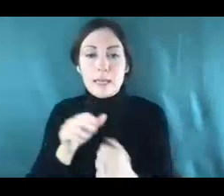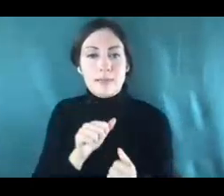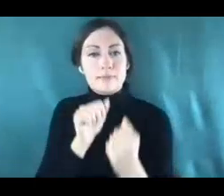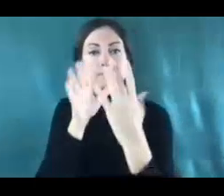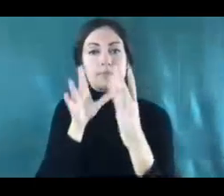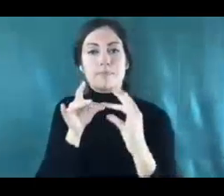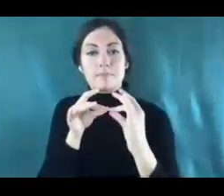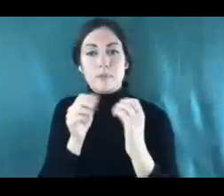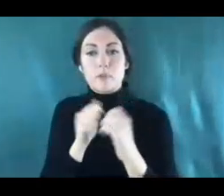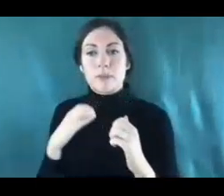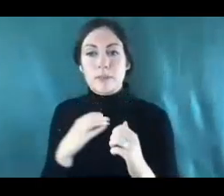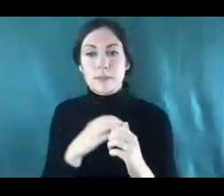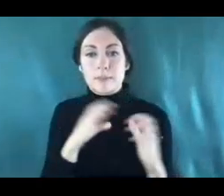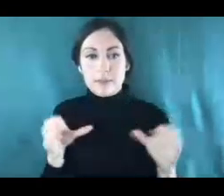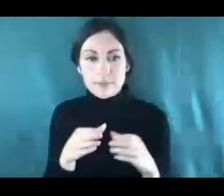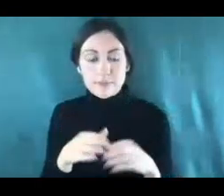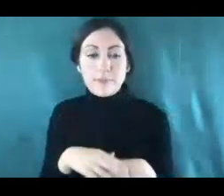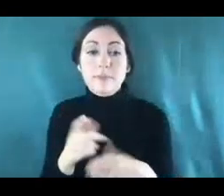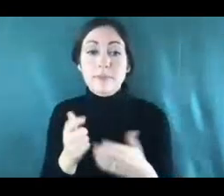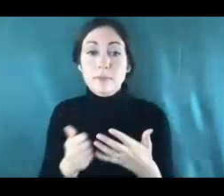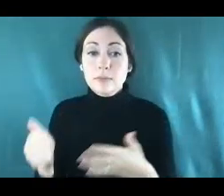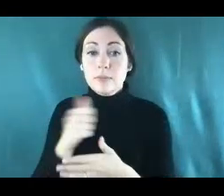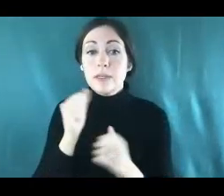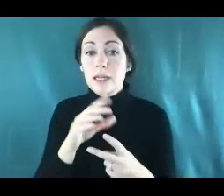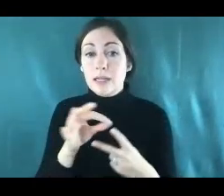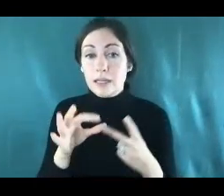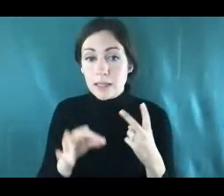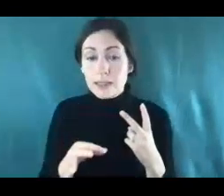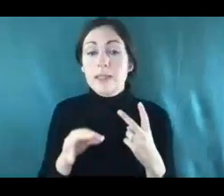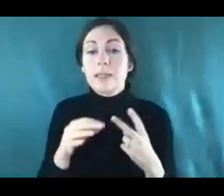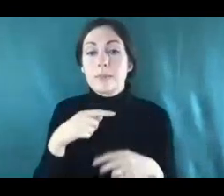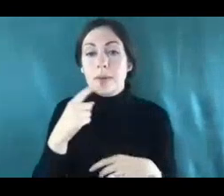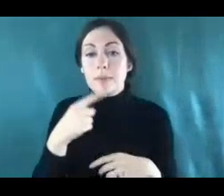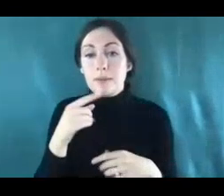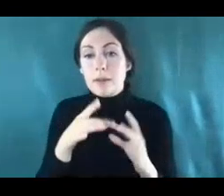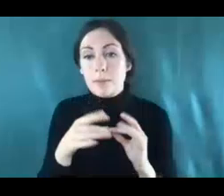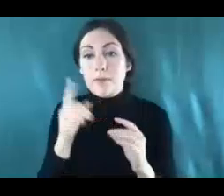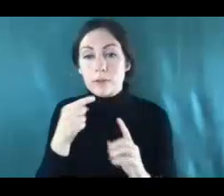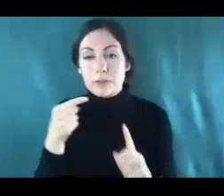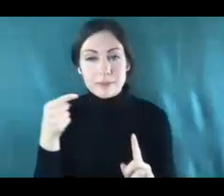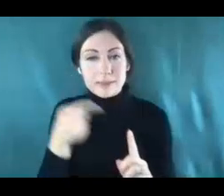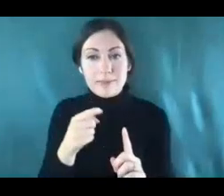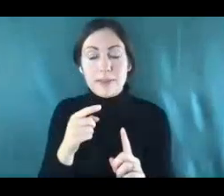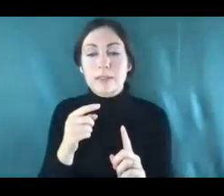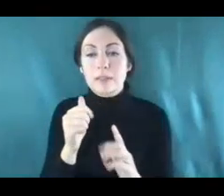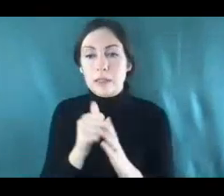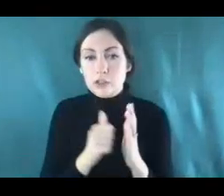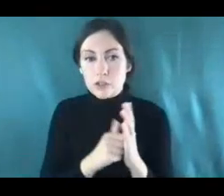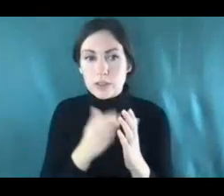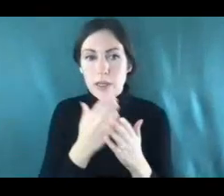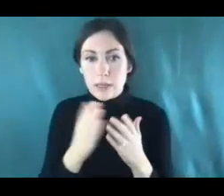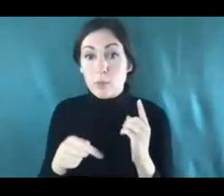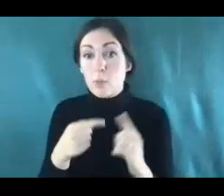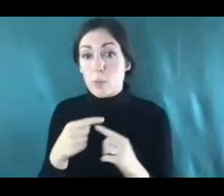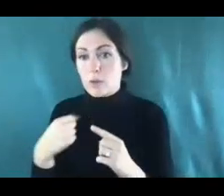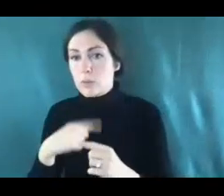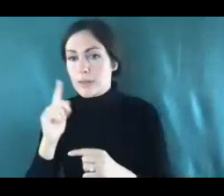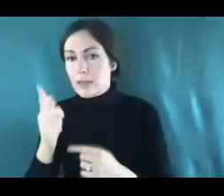committee. The chair may elect to allow public comment on a specific agenda item when that item is being considered.